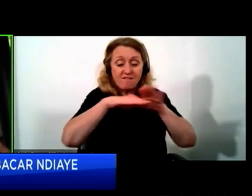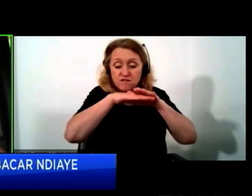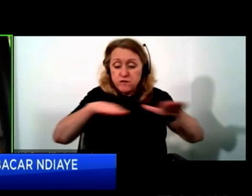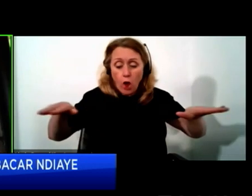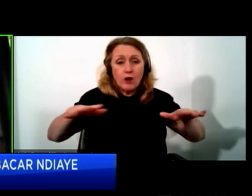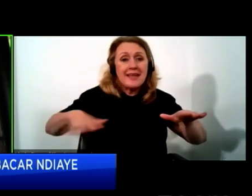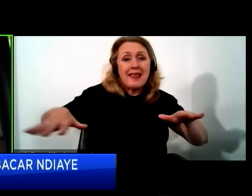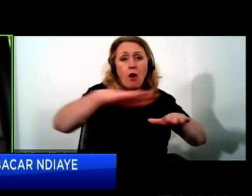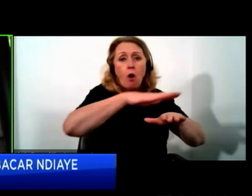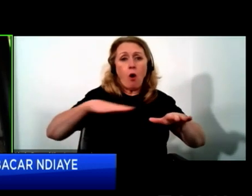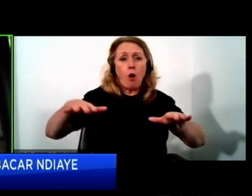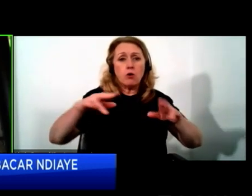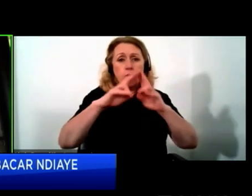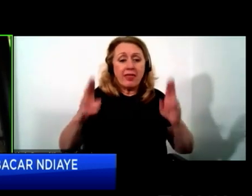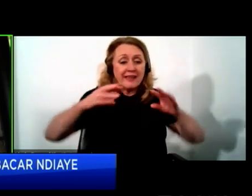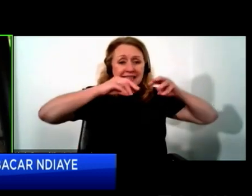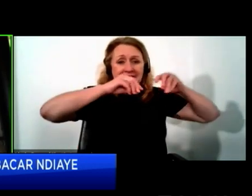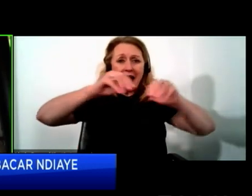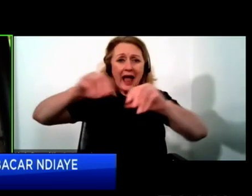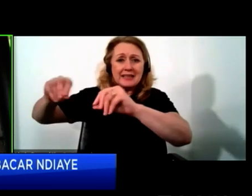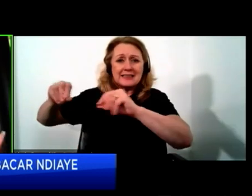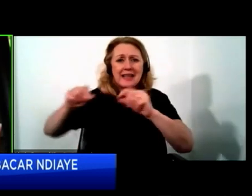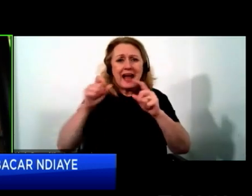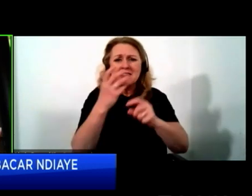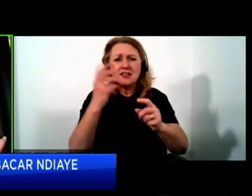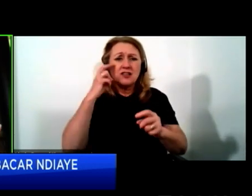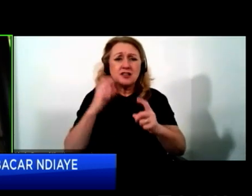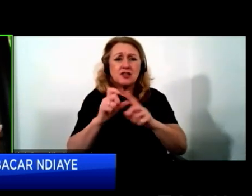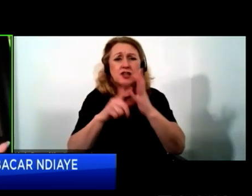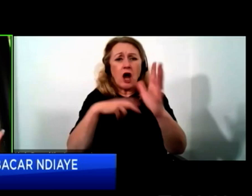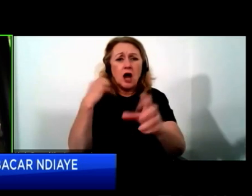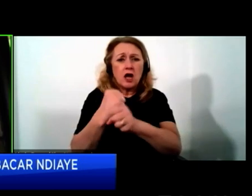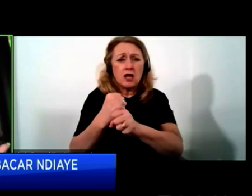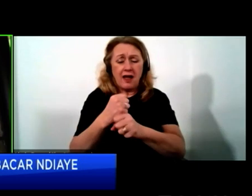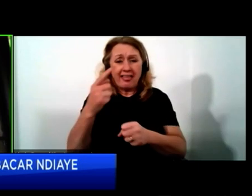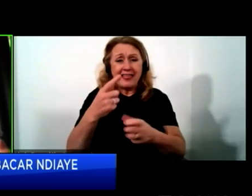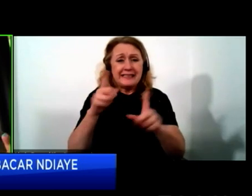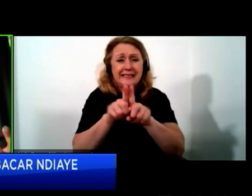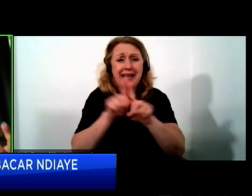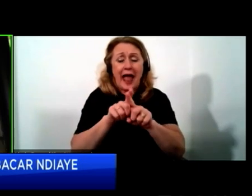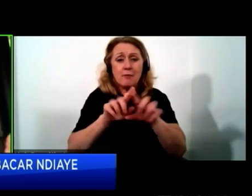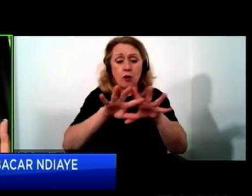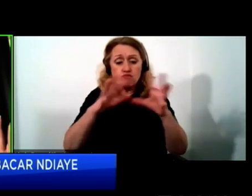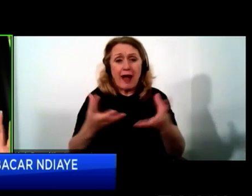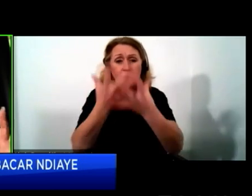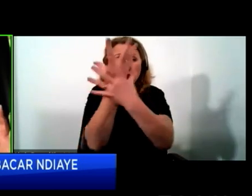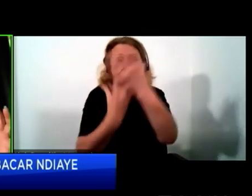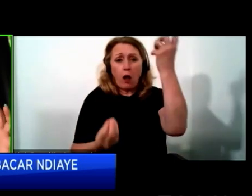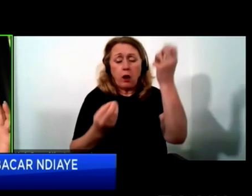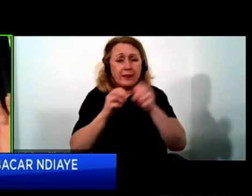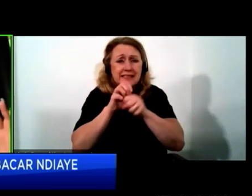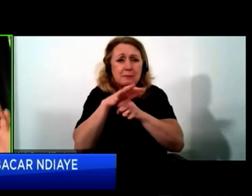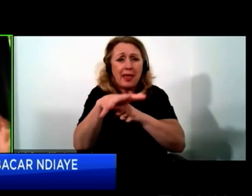of homesteads with sand and dung, the same ground that swallowed the spilling of blood and